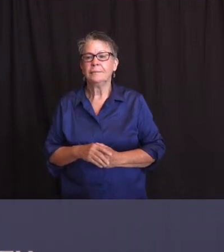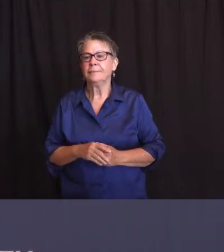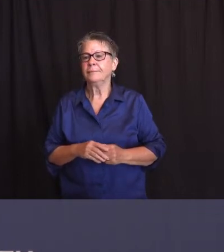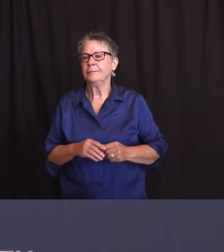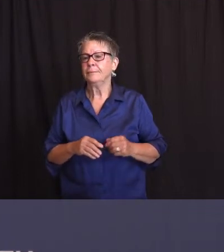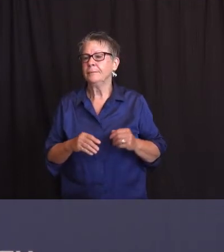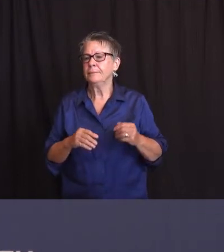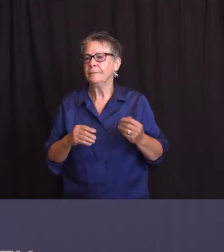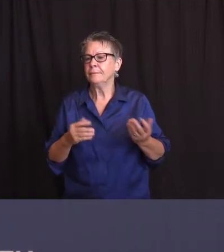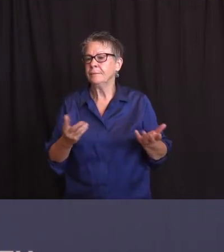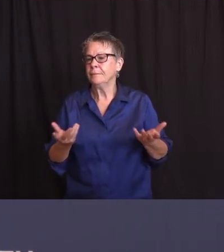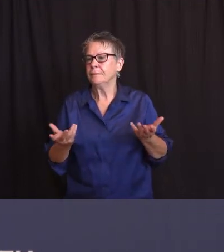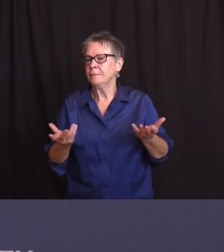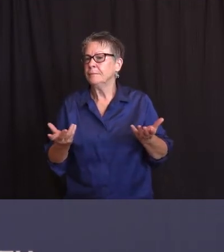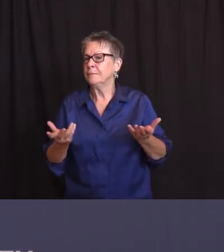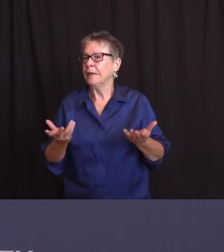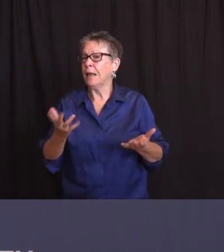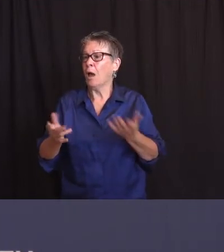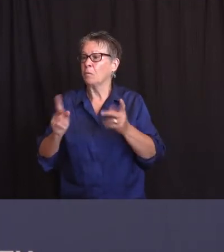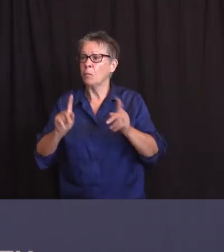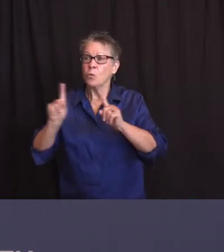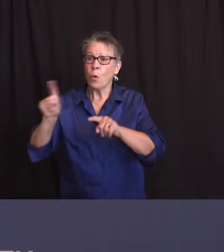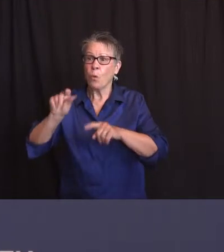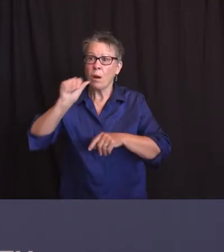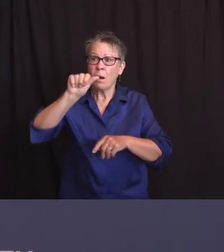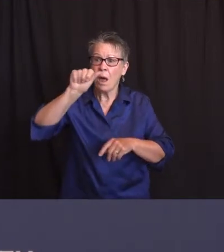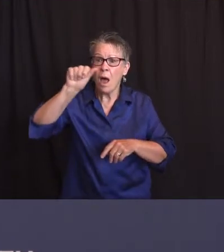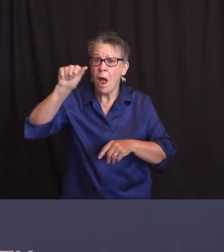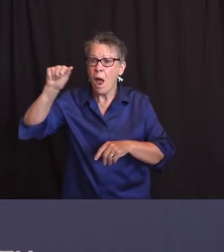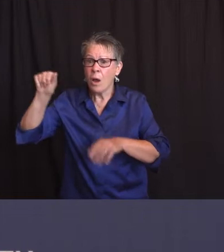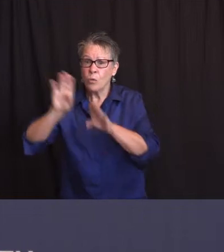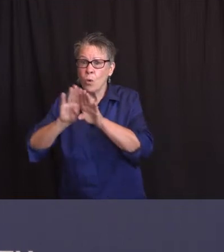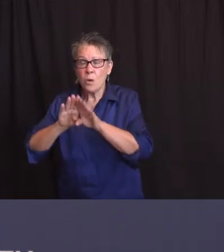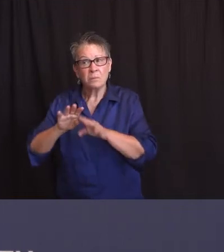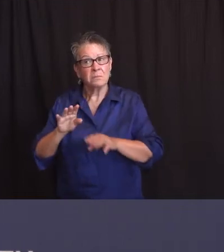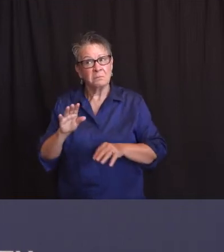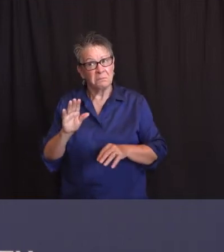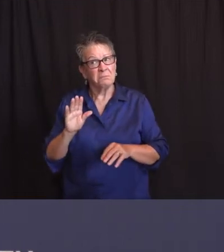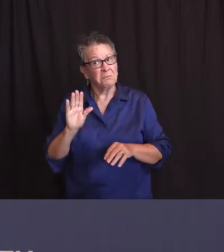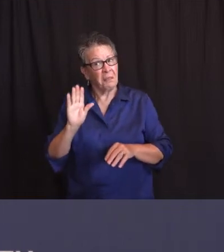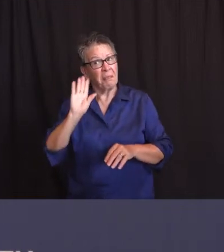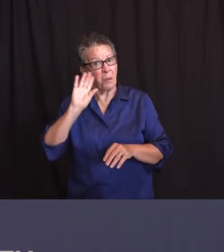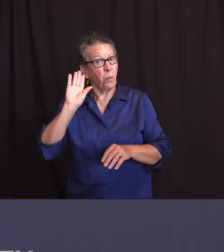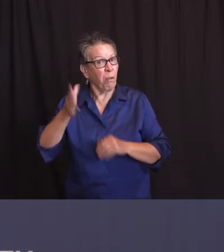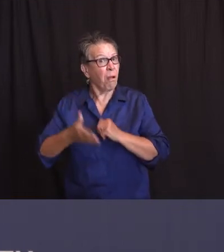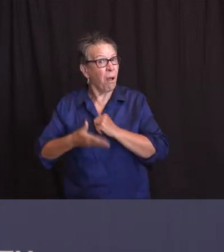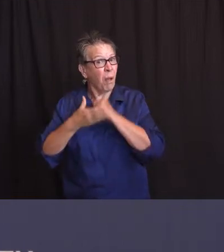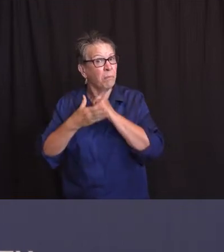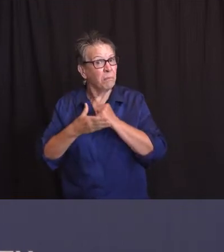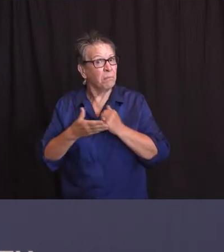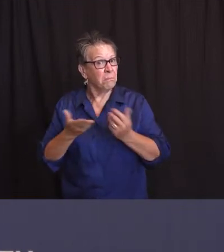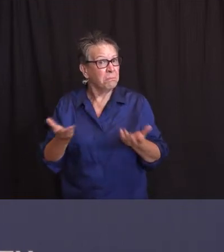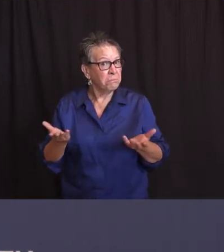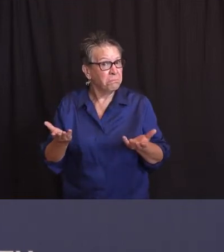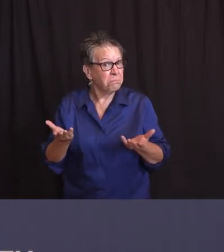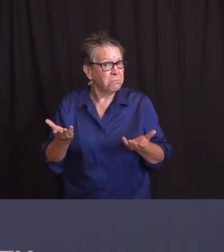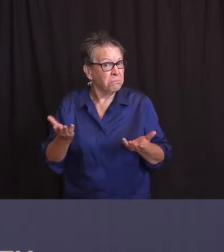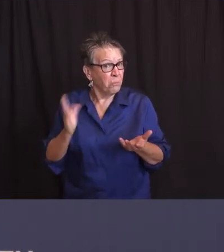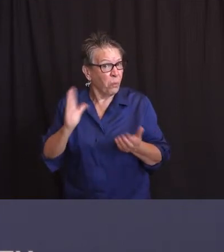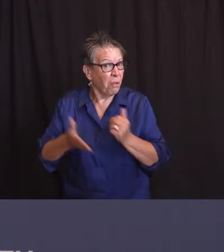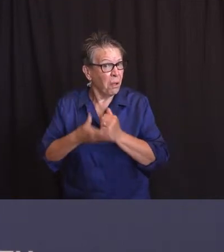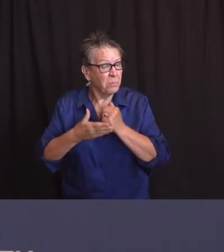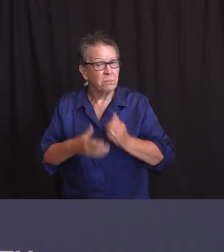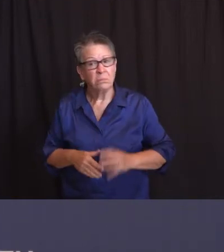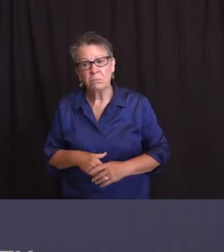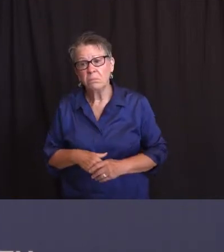of diminishing returns, but we're still getting take up by the thousands every day. The state park, the free